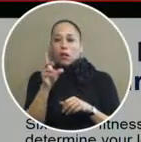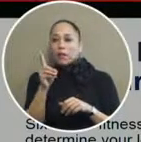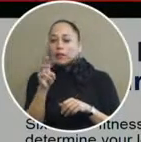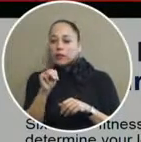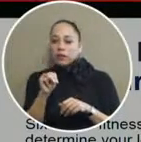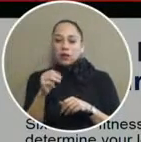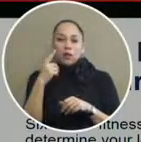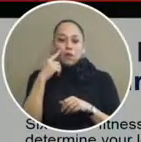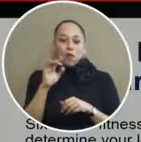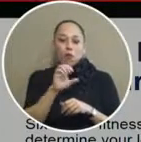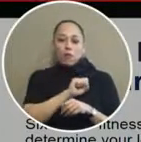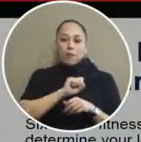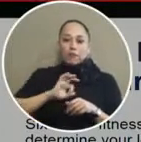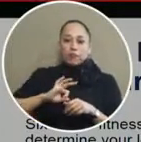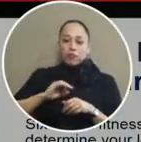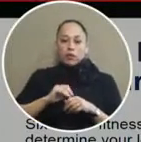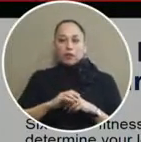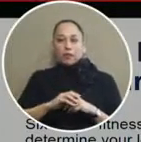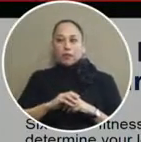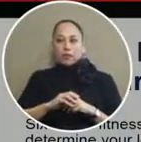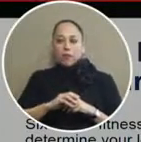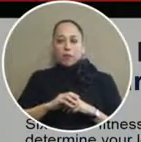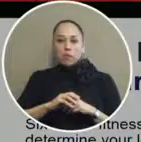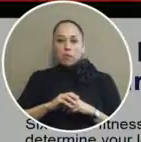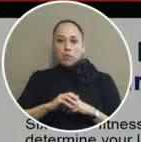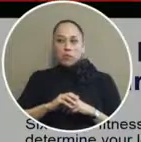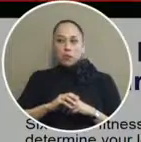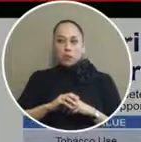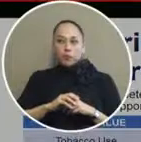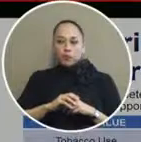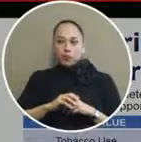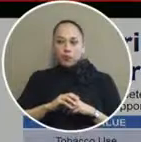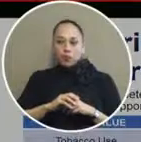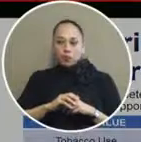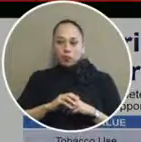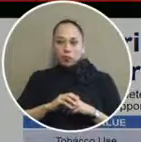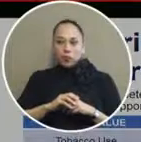by Parks and Rec staff. Next slide.